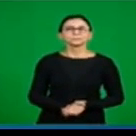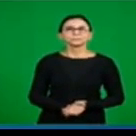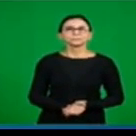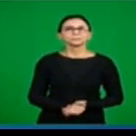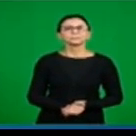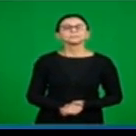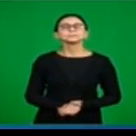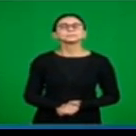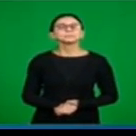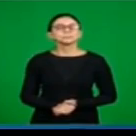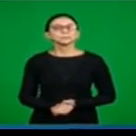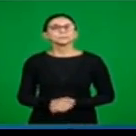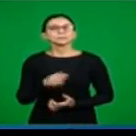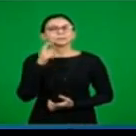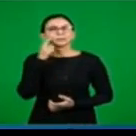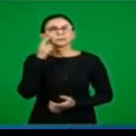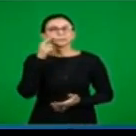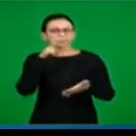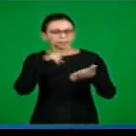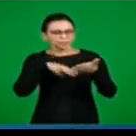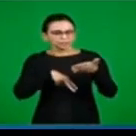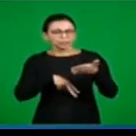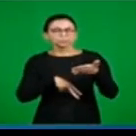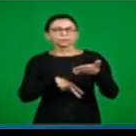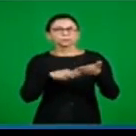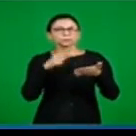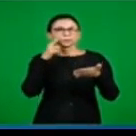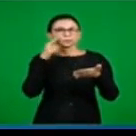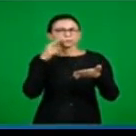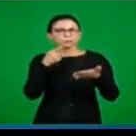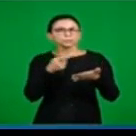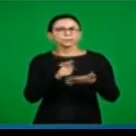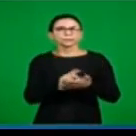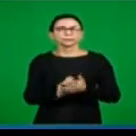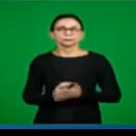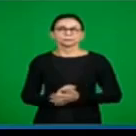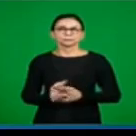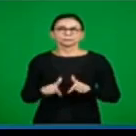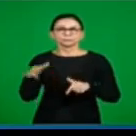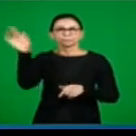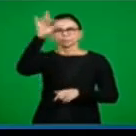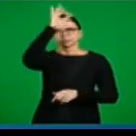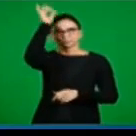So then the brand are going to have the direction of what the Lord has for us tonight.